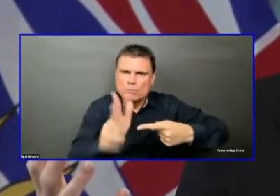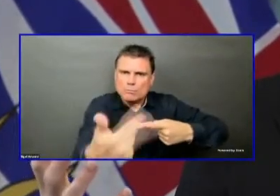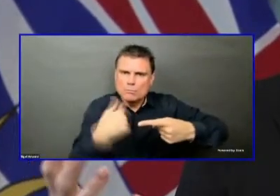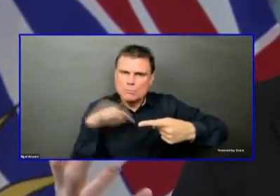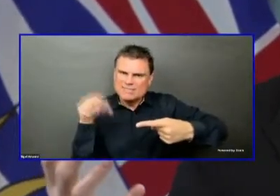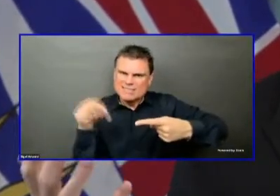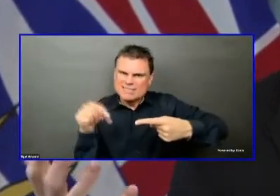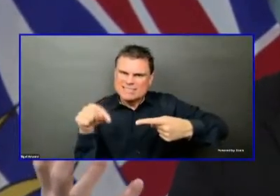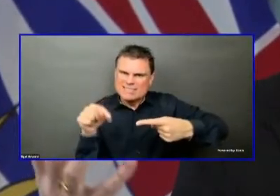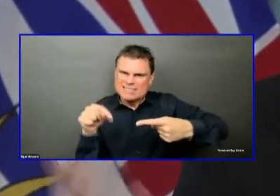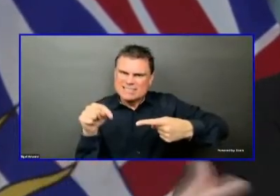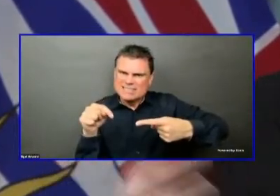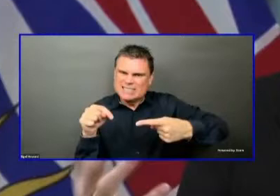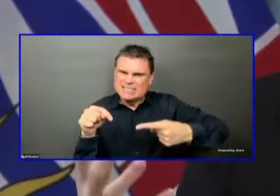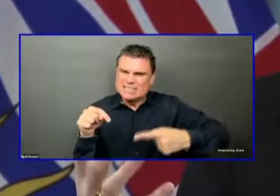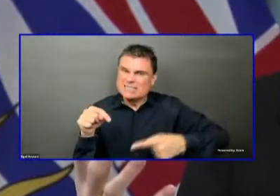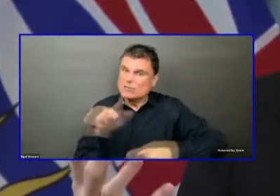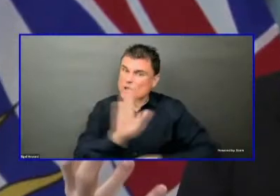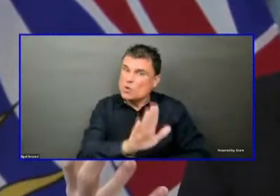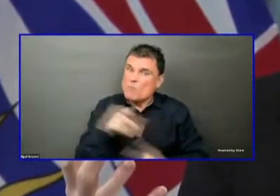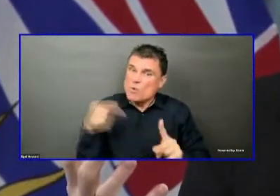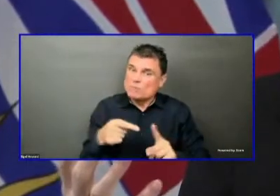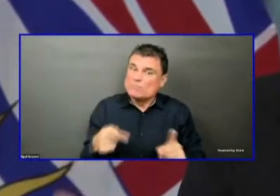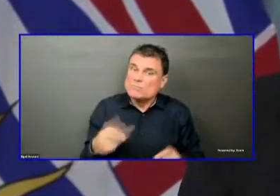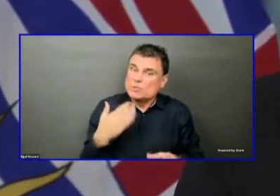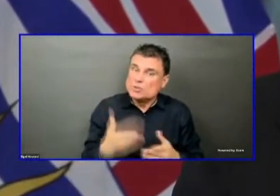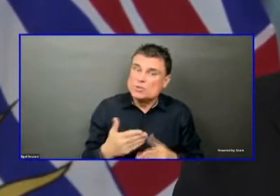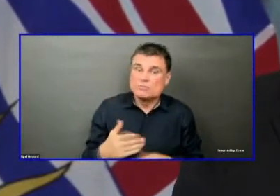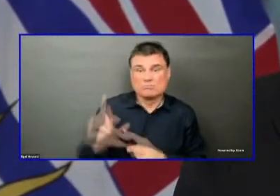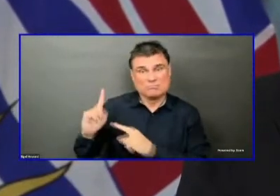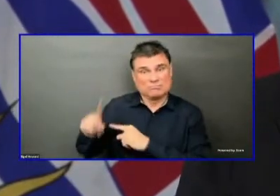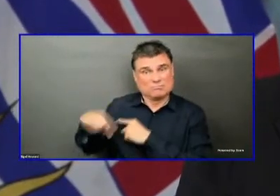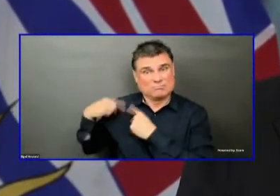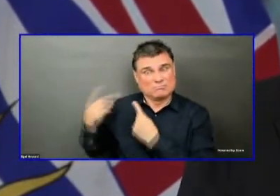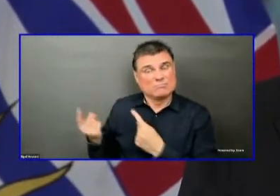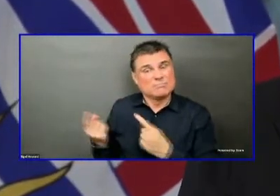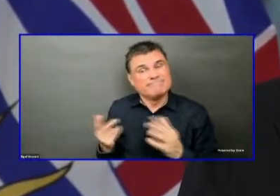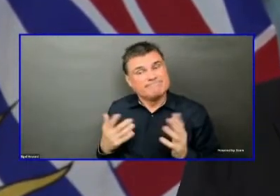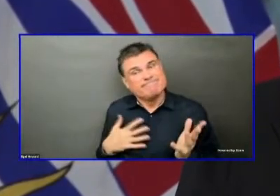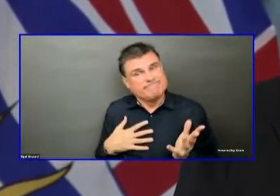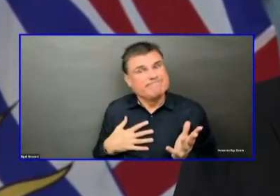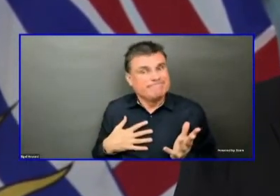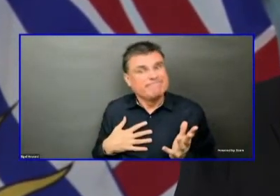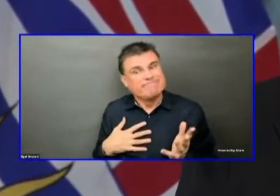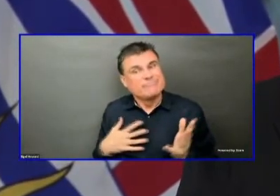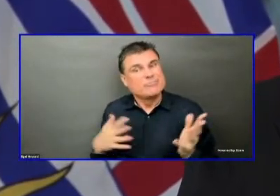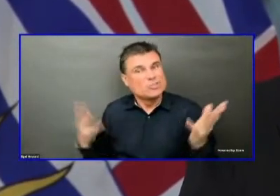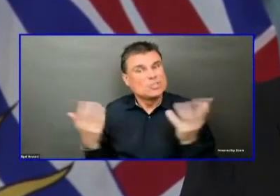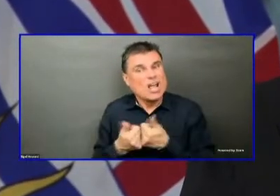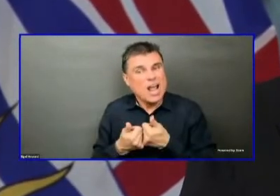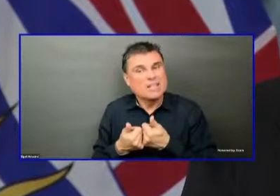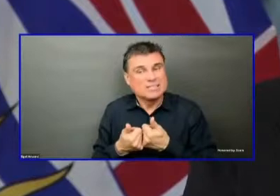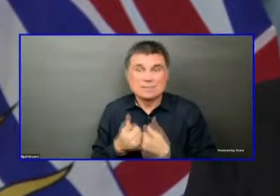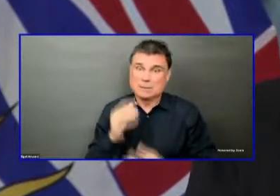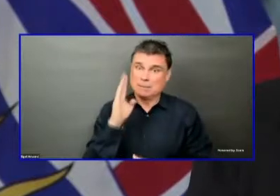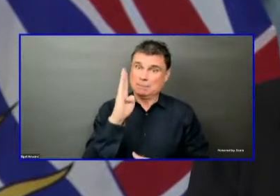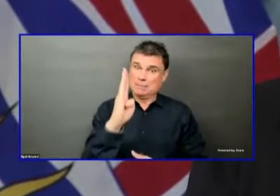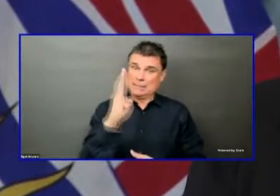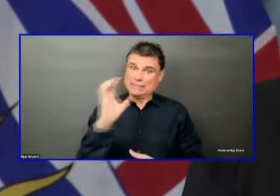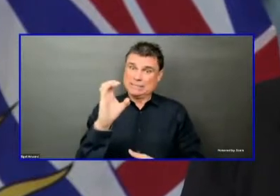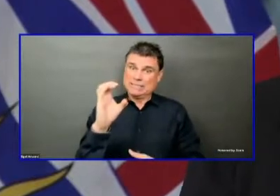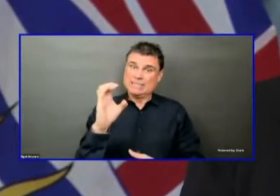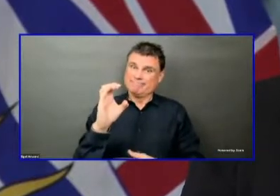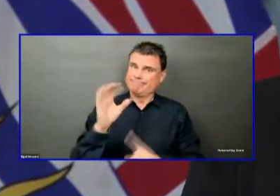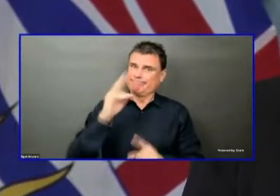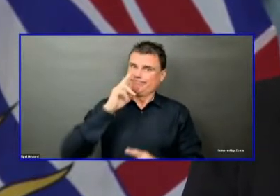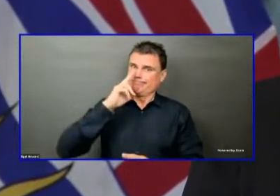challenges, one of the geographic realities that we live in British Columbia is that we are dependent